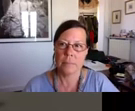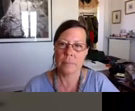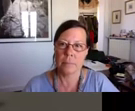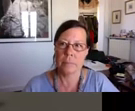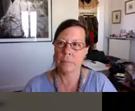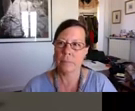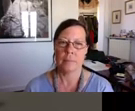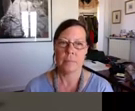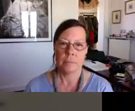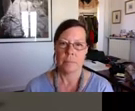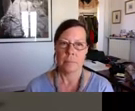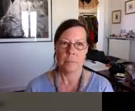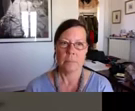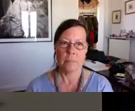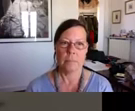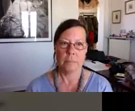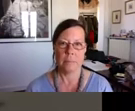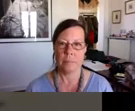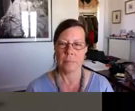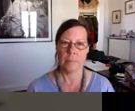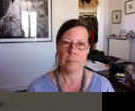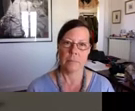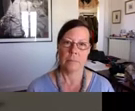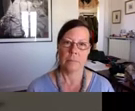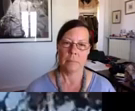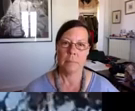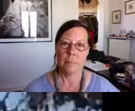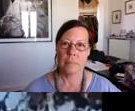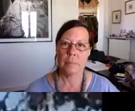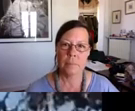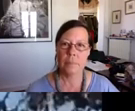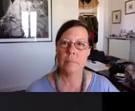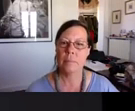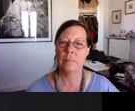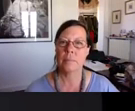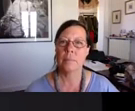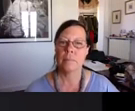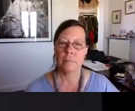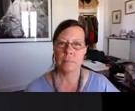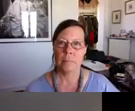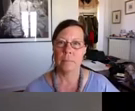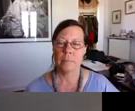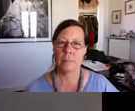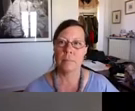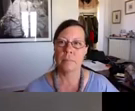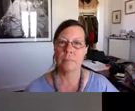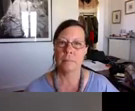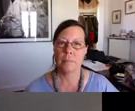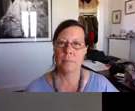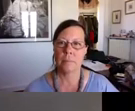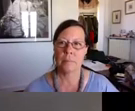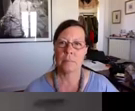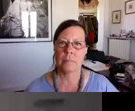confirmed cases and deaths by large margins. And the chaos of the pandemic has opened the door to